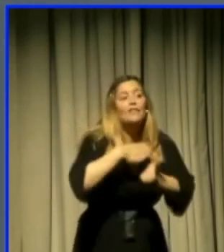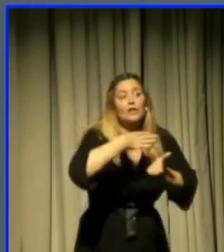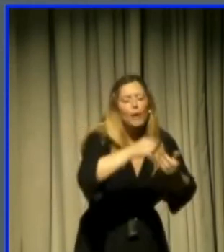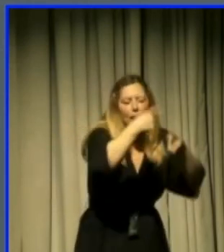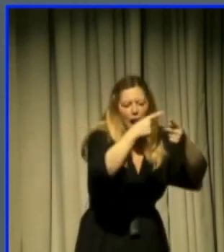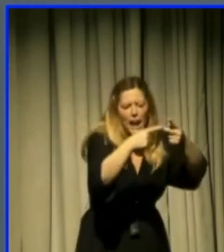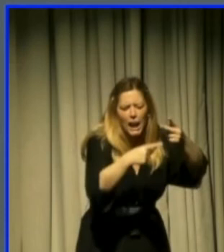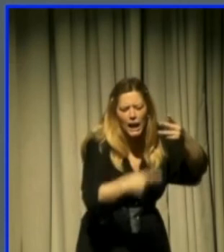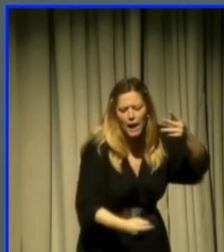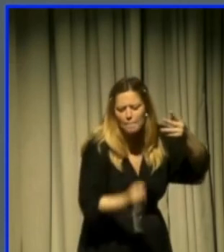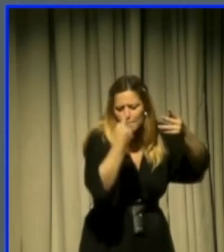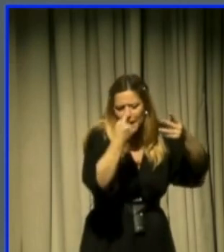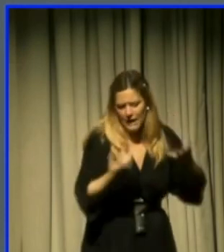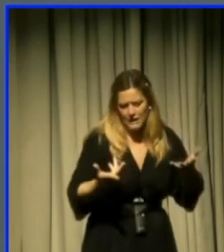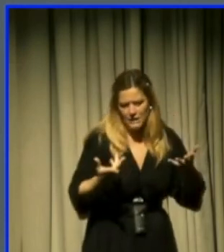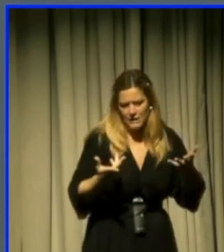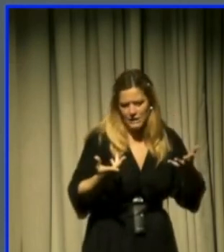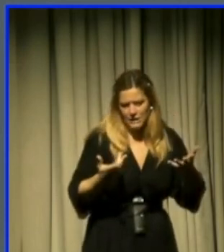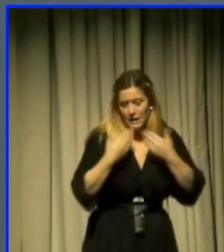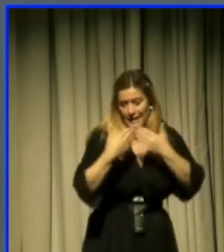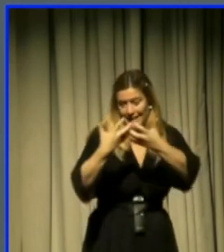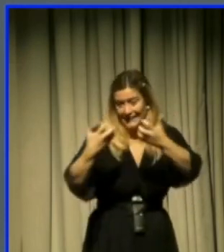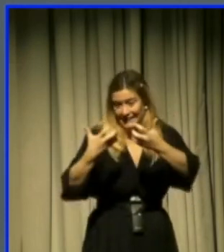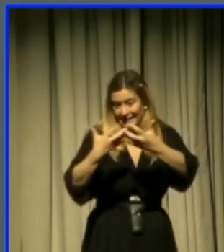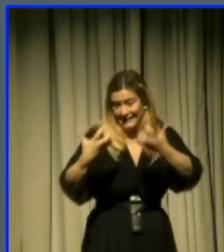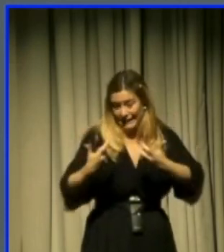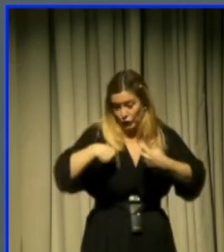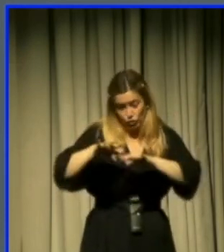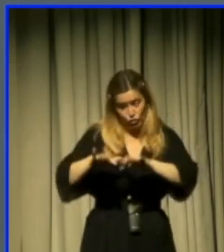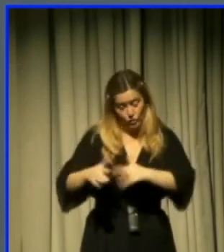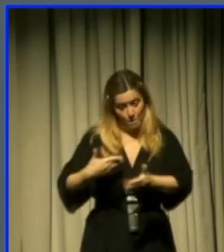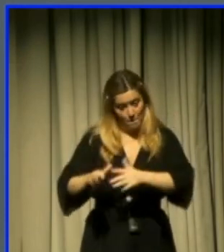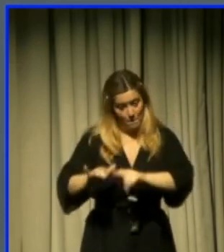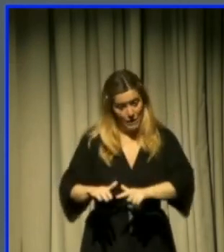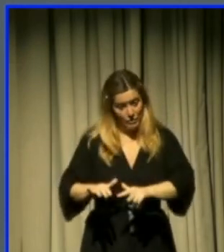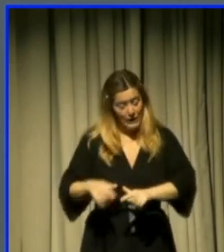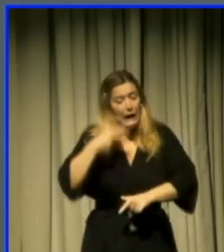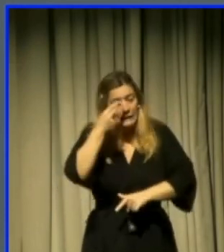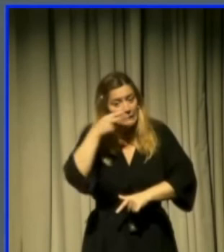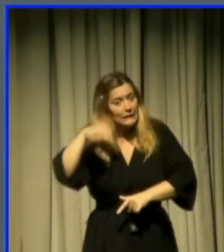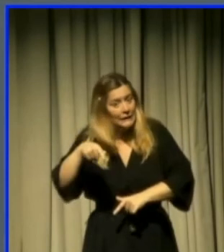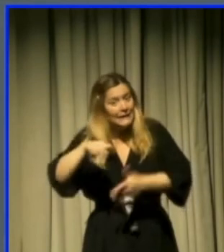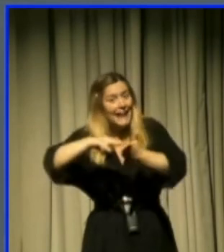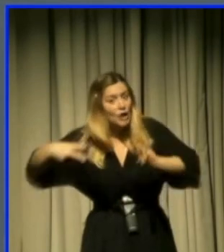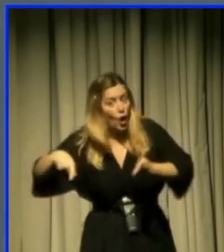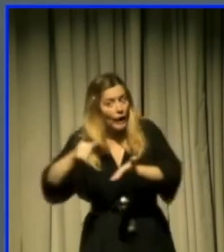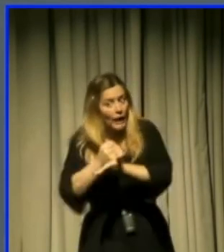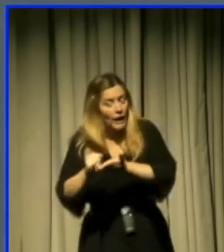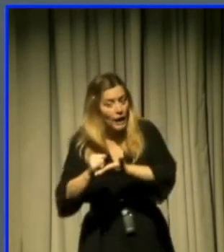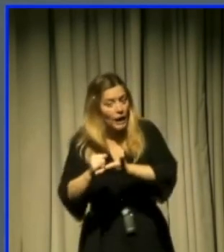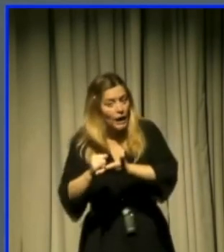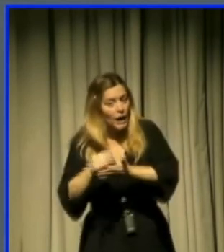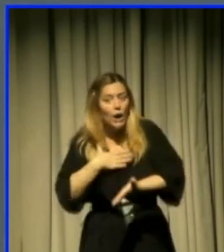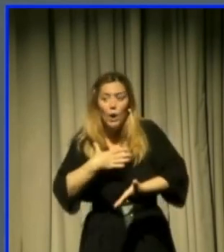fact is that this kind of technology are super able to be on topic and even be as